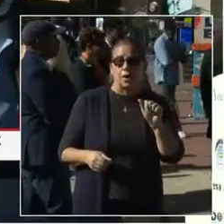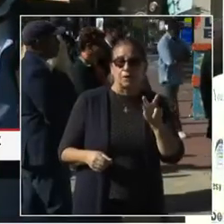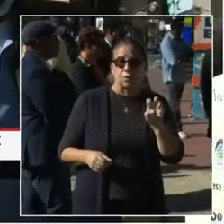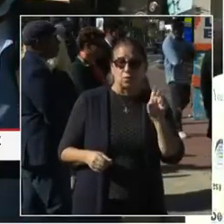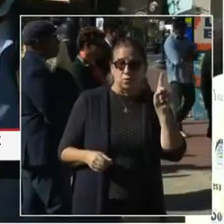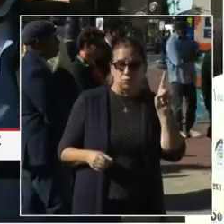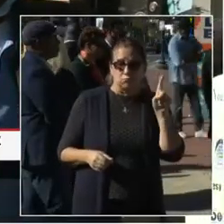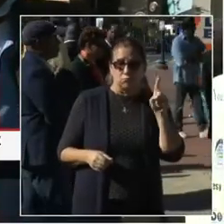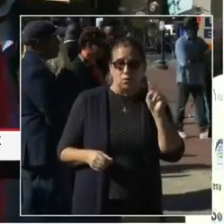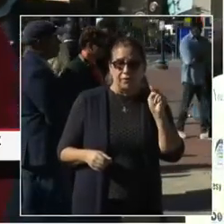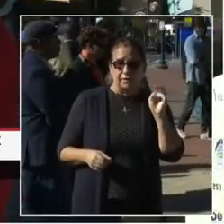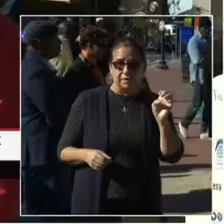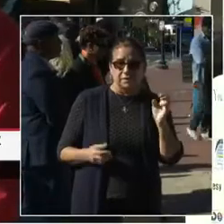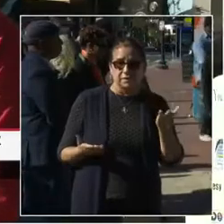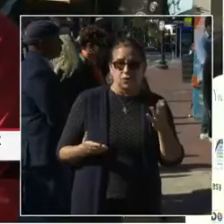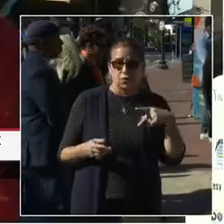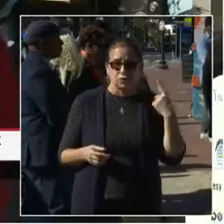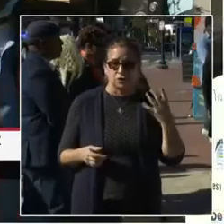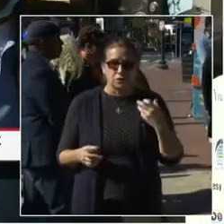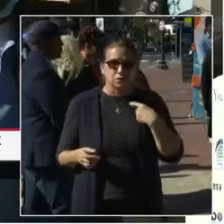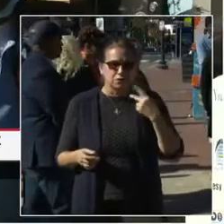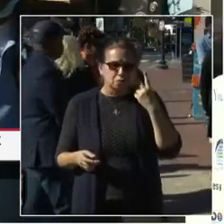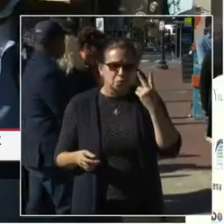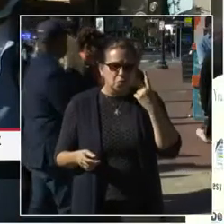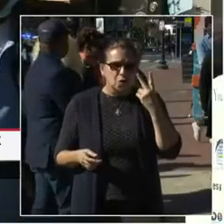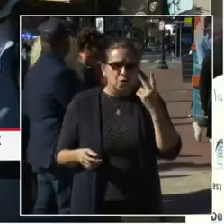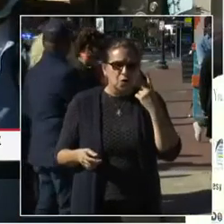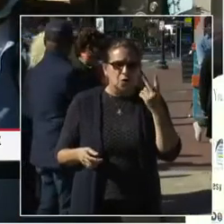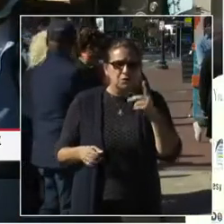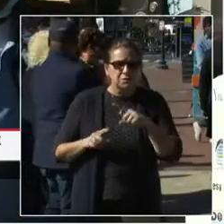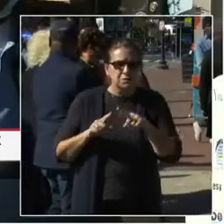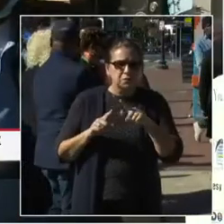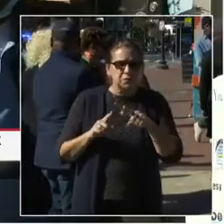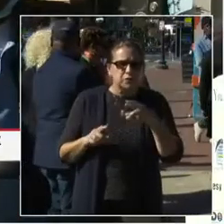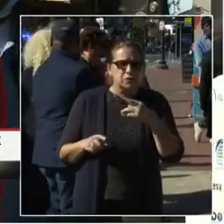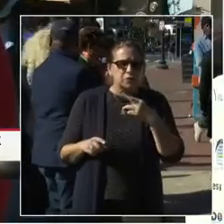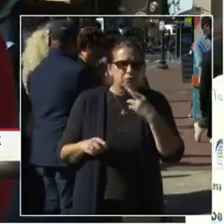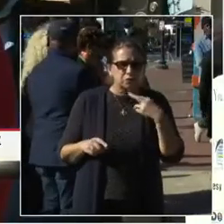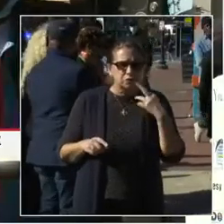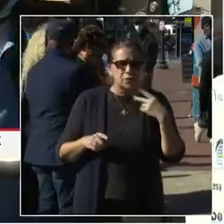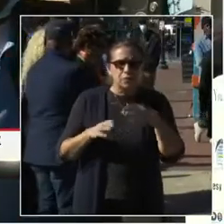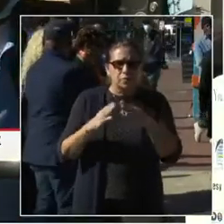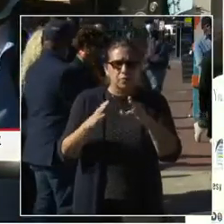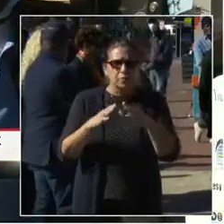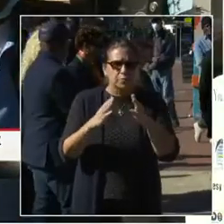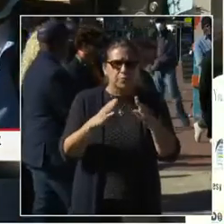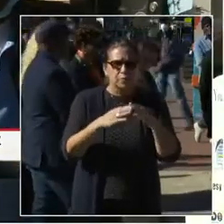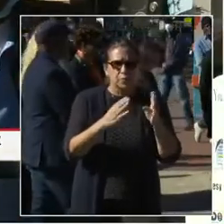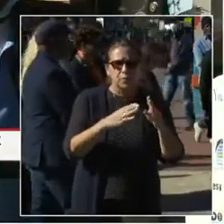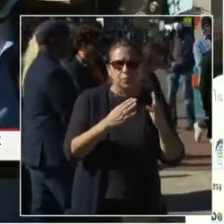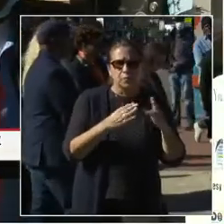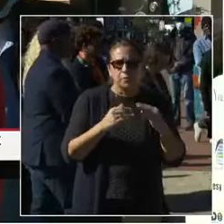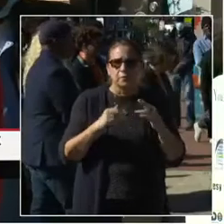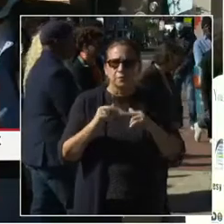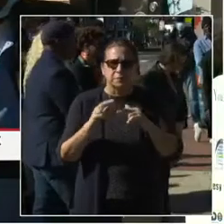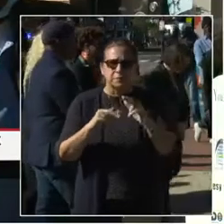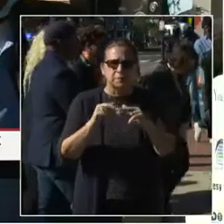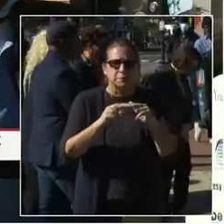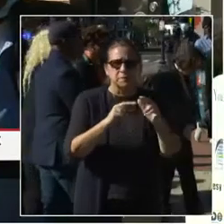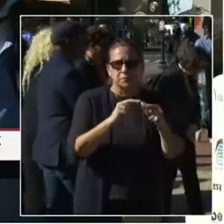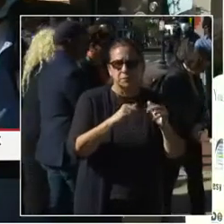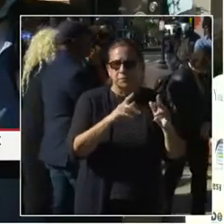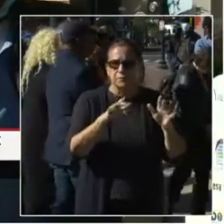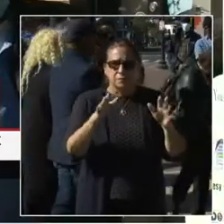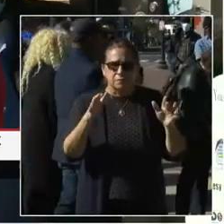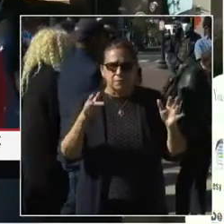healthy, accessible, affordable food east of the river is a major priority, not only in terms of the safety of people,